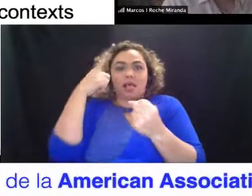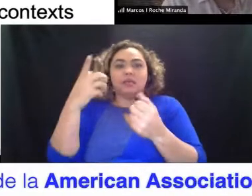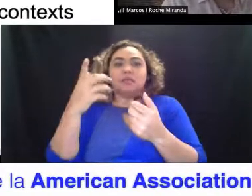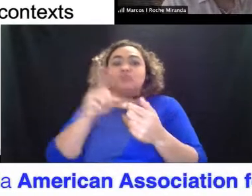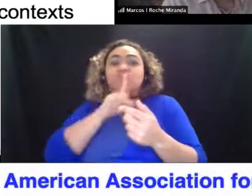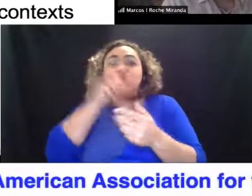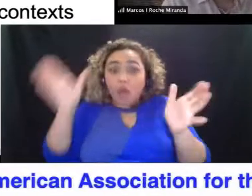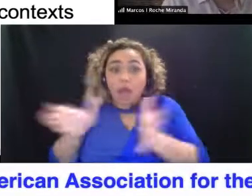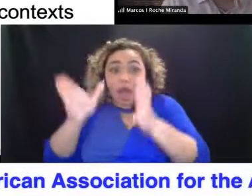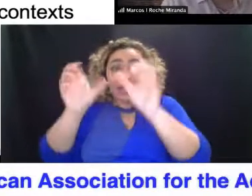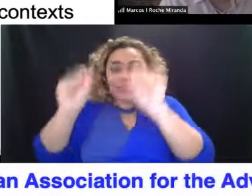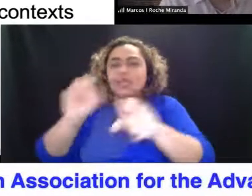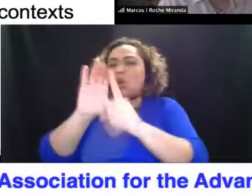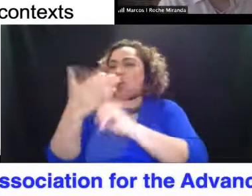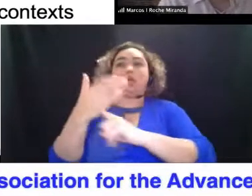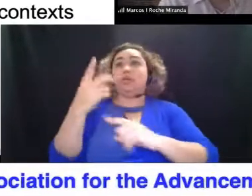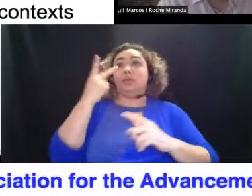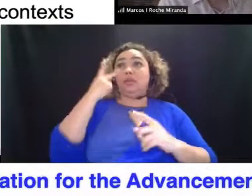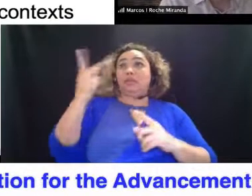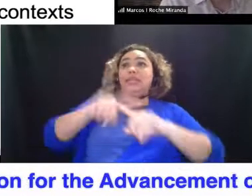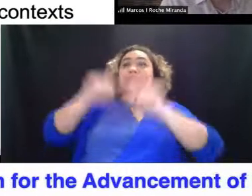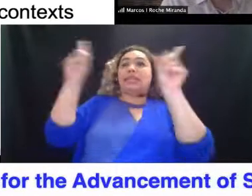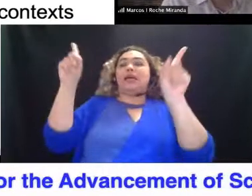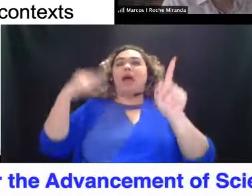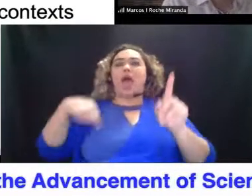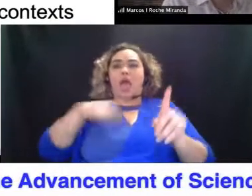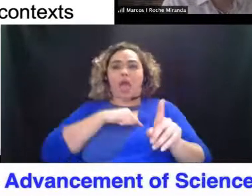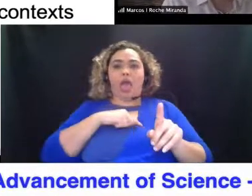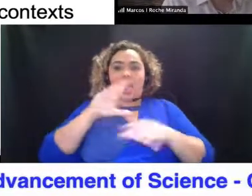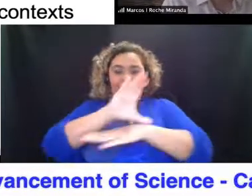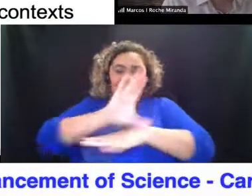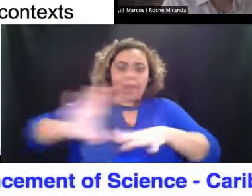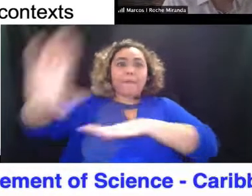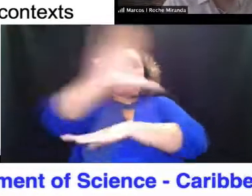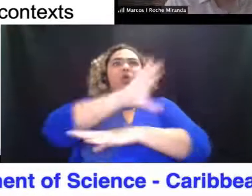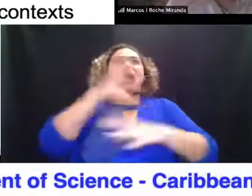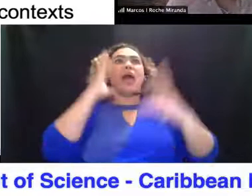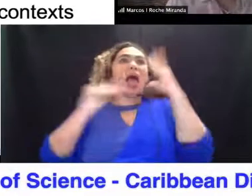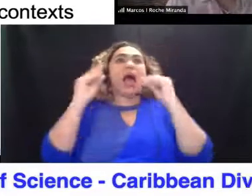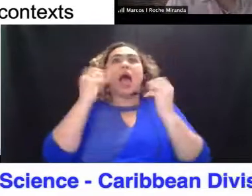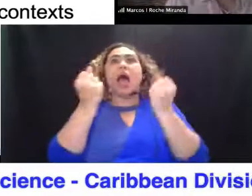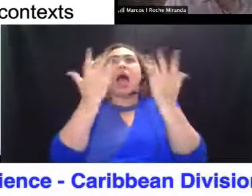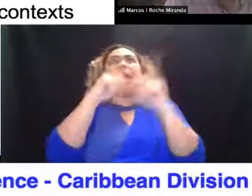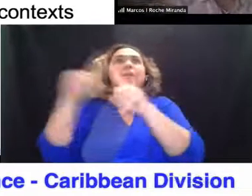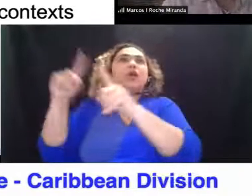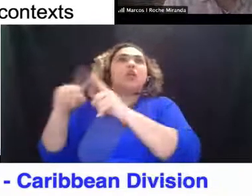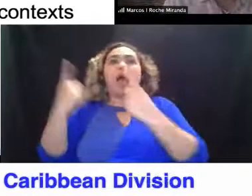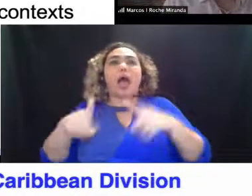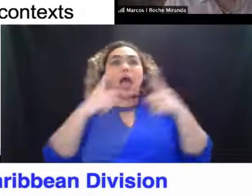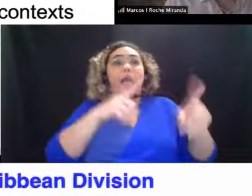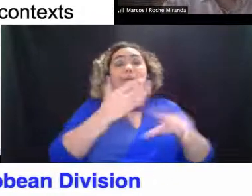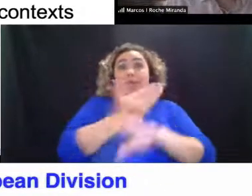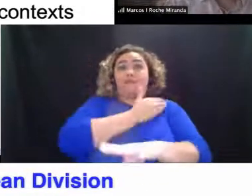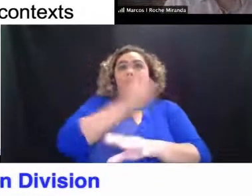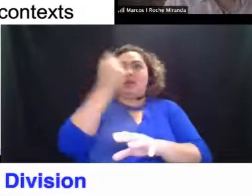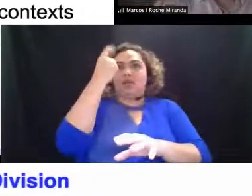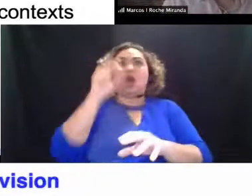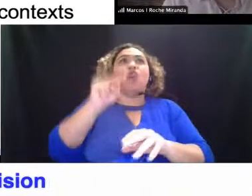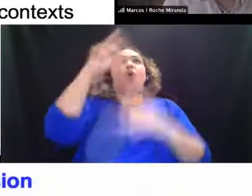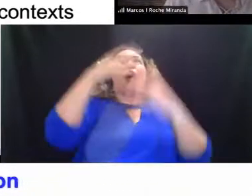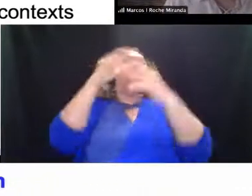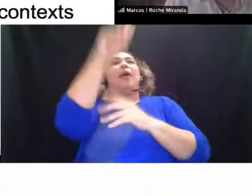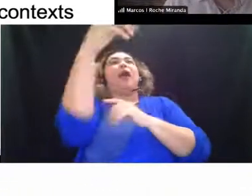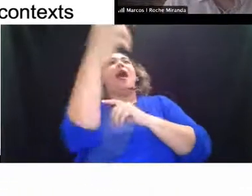the differences in realities we people in the Caribbean experience before applying North American